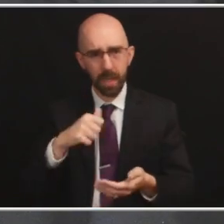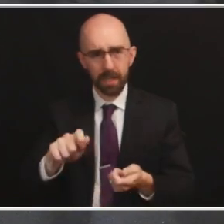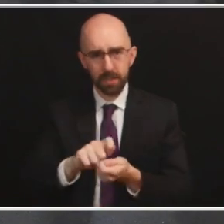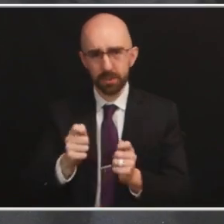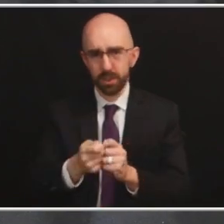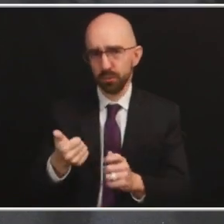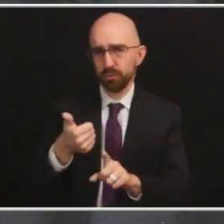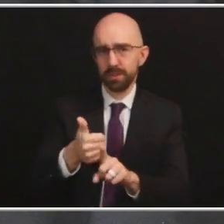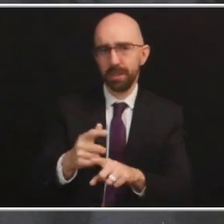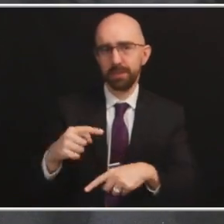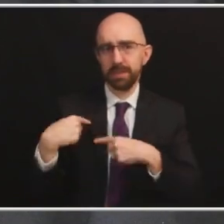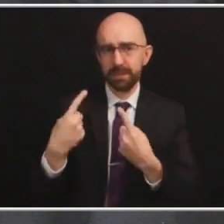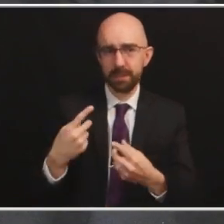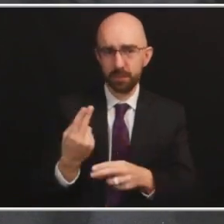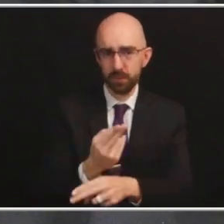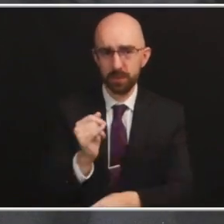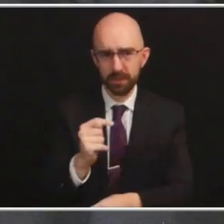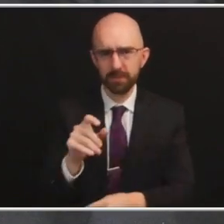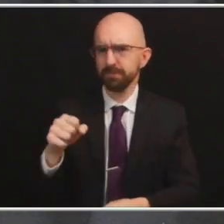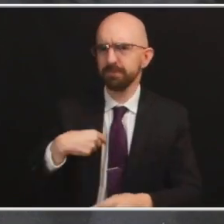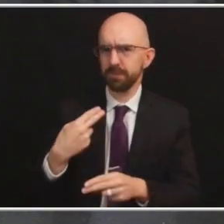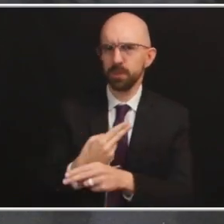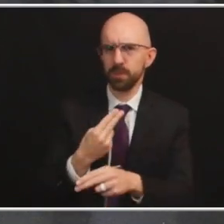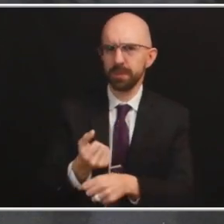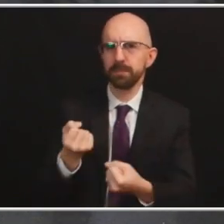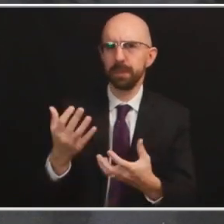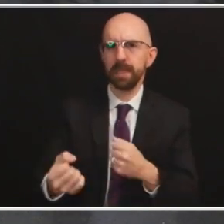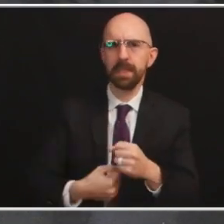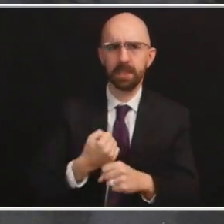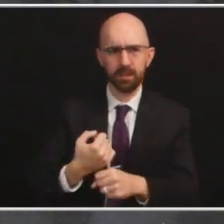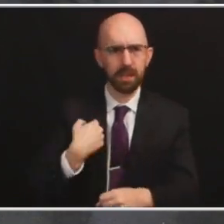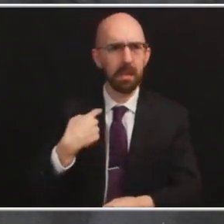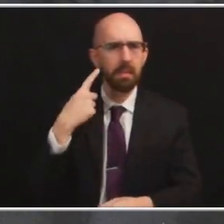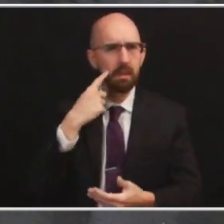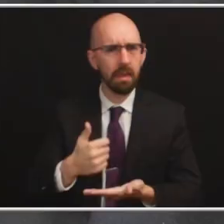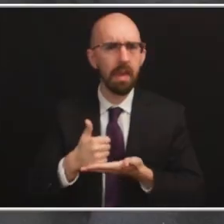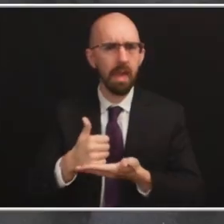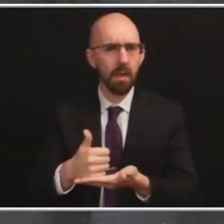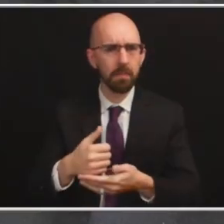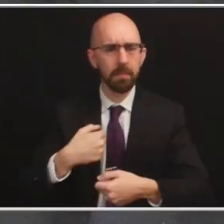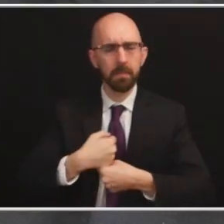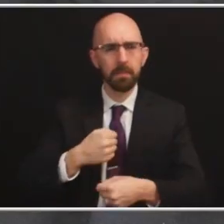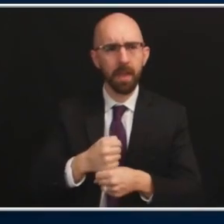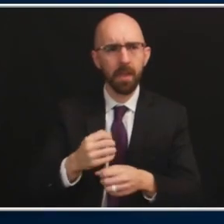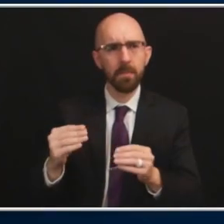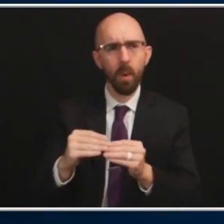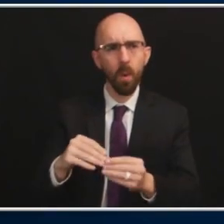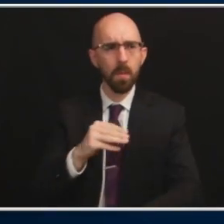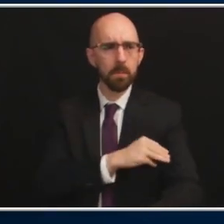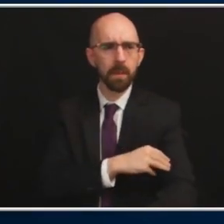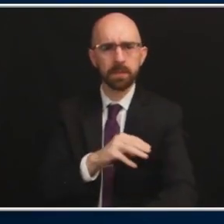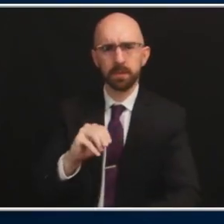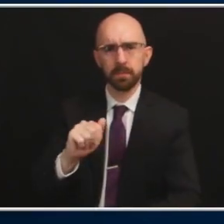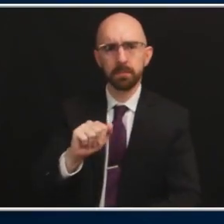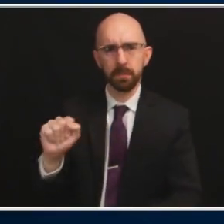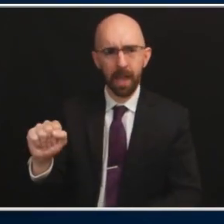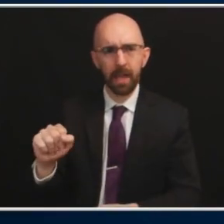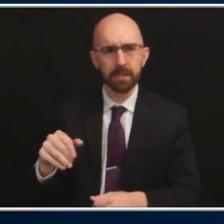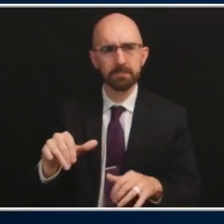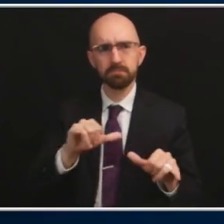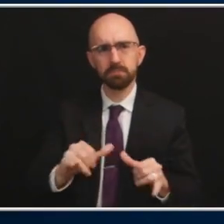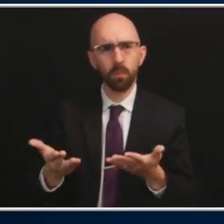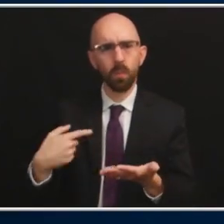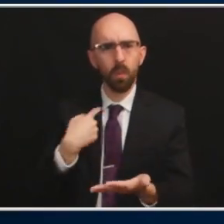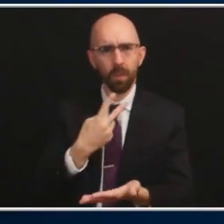taking it? Yeah, I've used it for years. I think that it helps generate more muscle mass, probably consistent with what we see in the